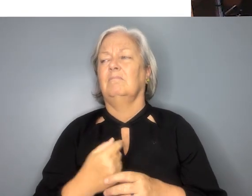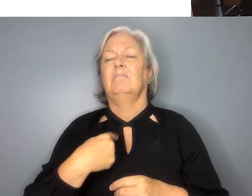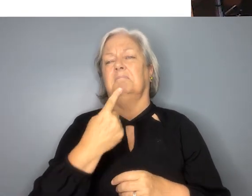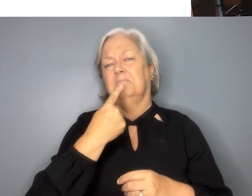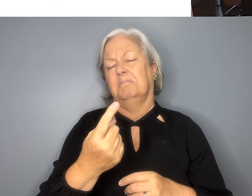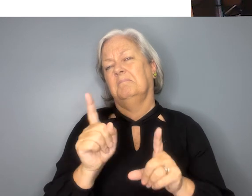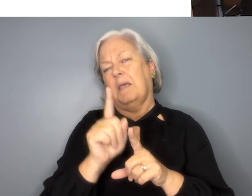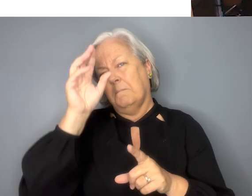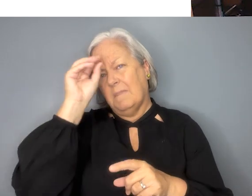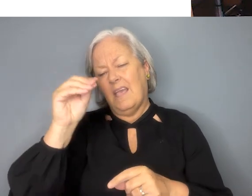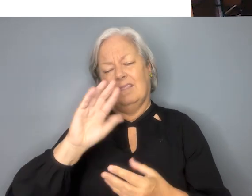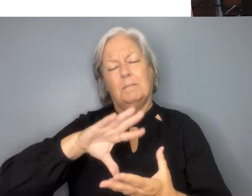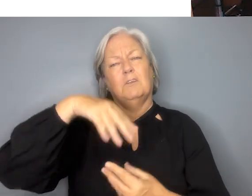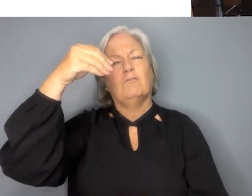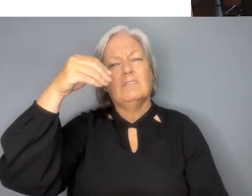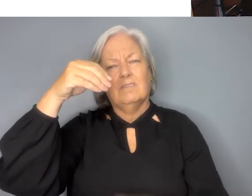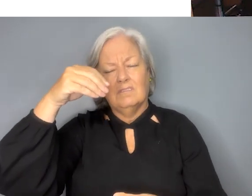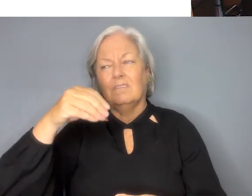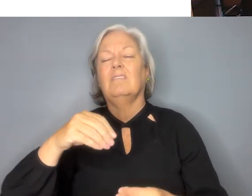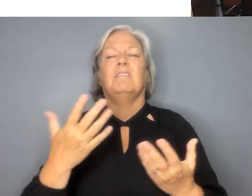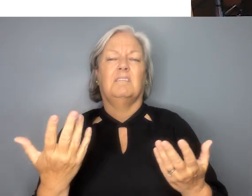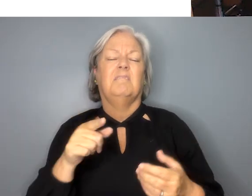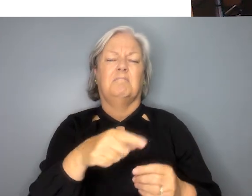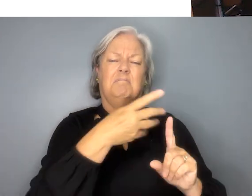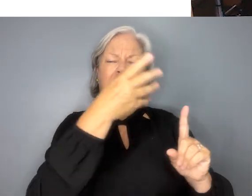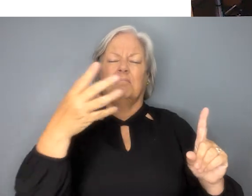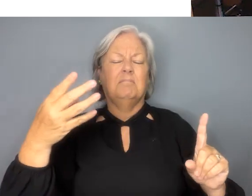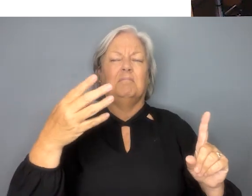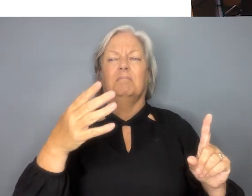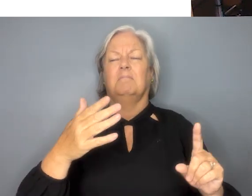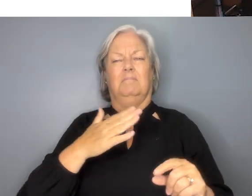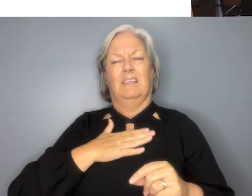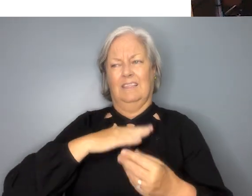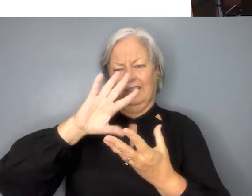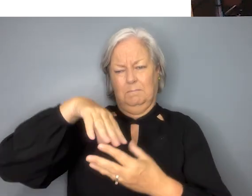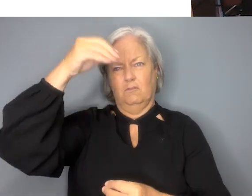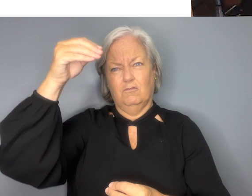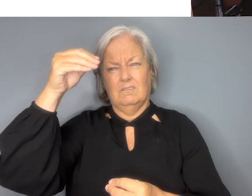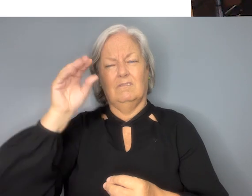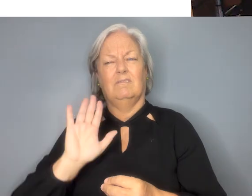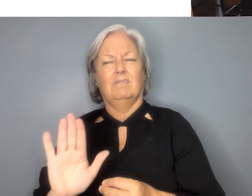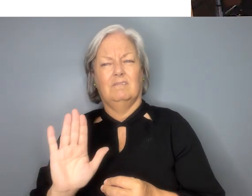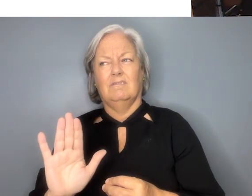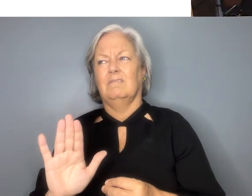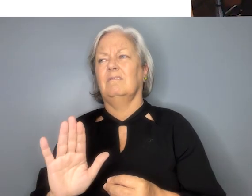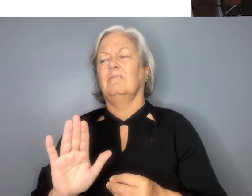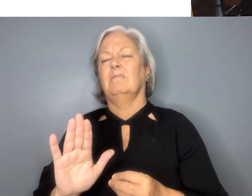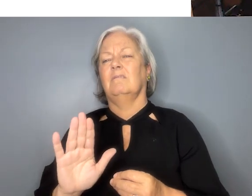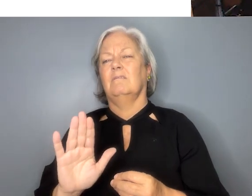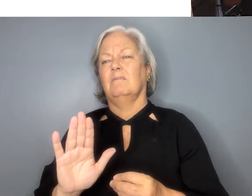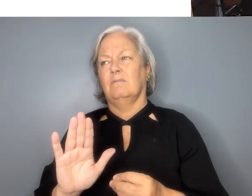the term many spirits because I think LGBTIQ+ is a lot to say all the time. And to me, many spirits, I take that from